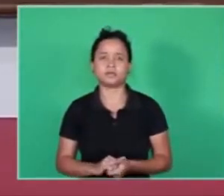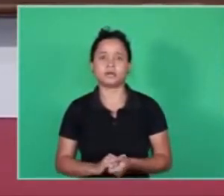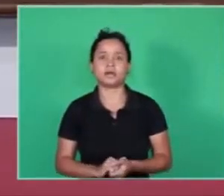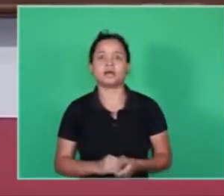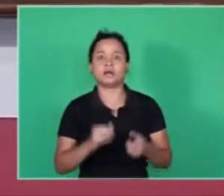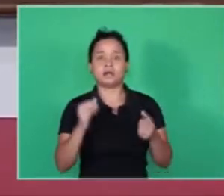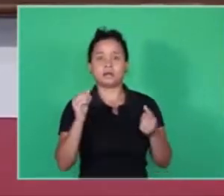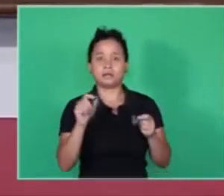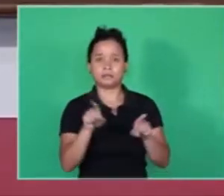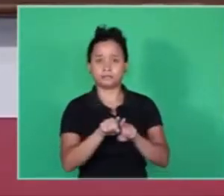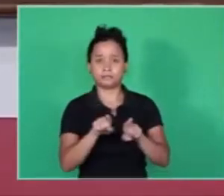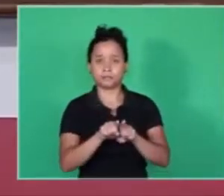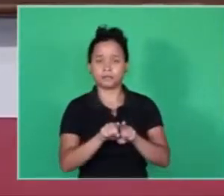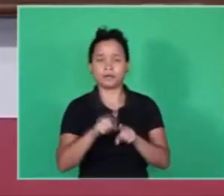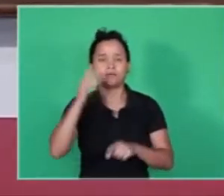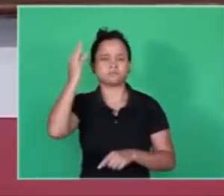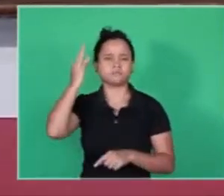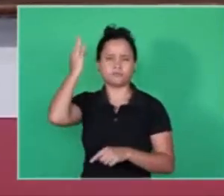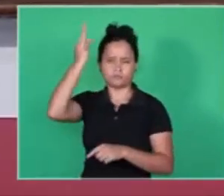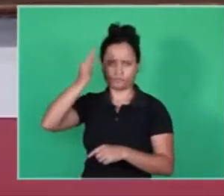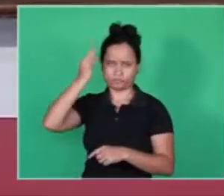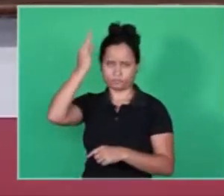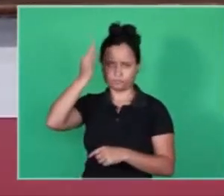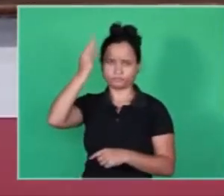So philosophy,